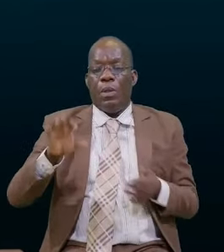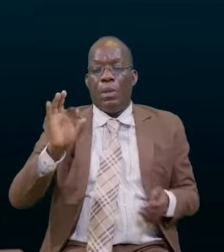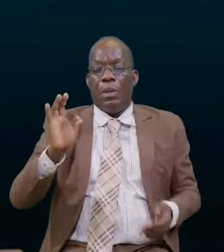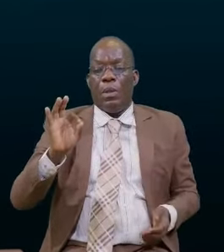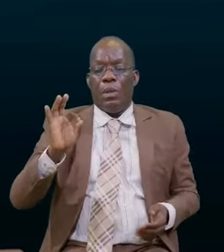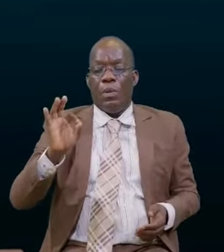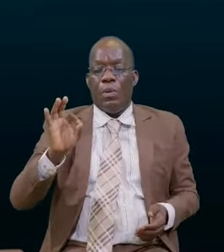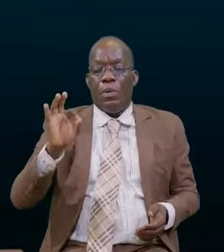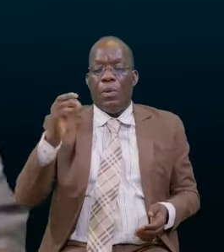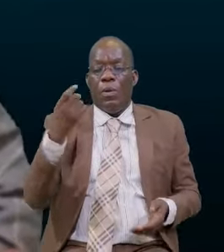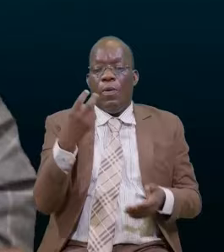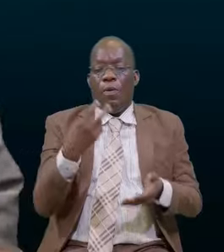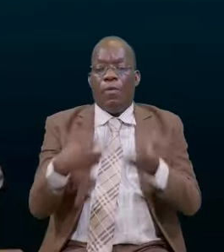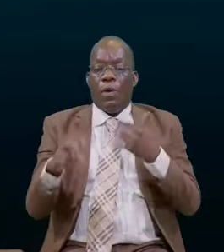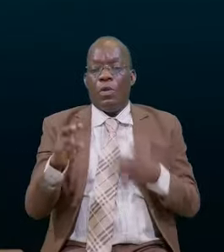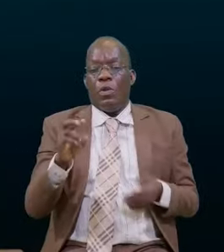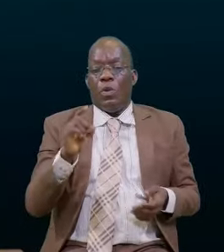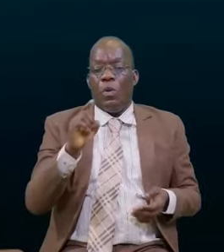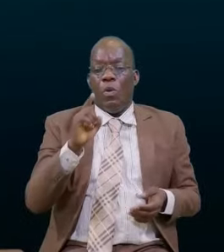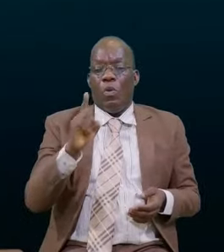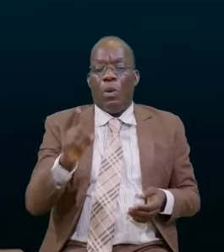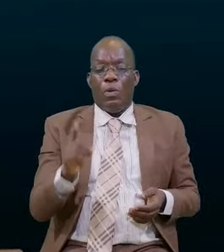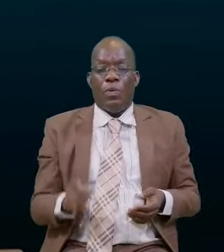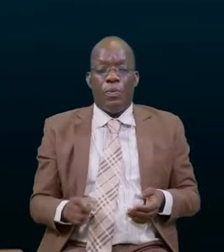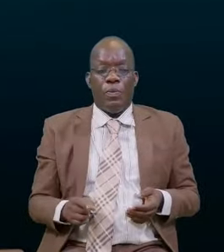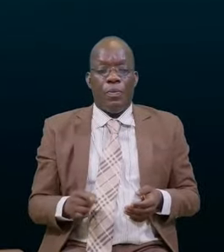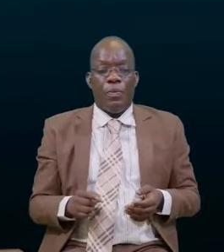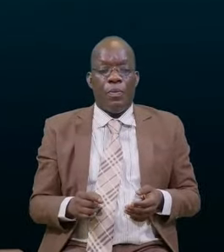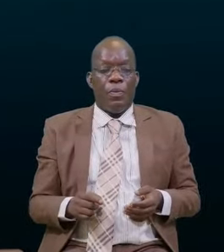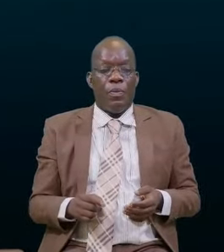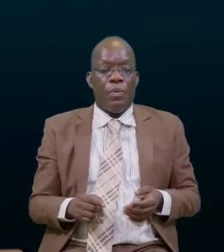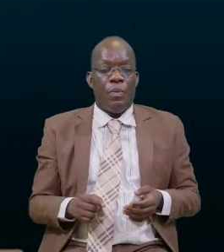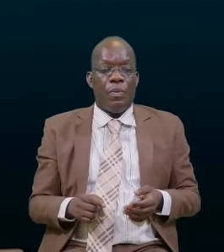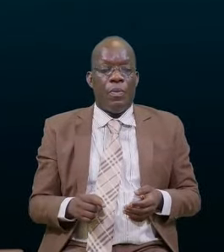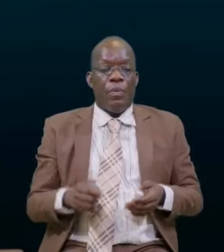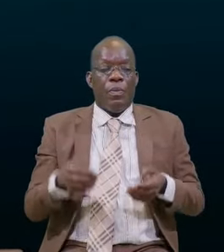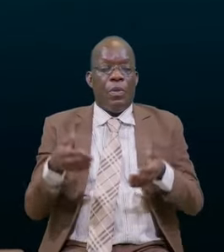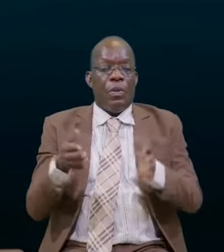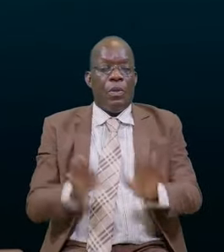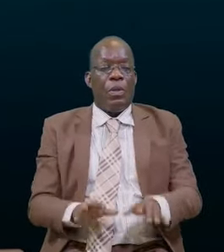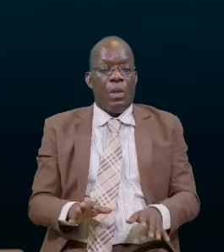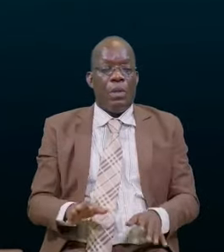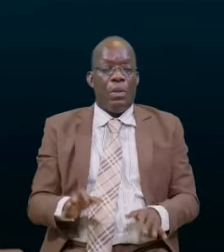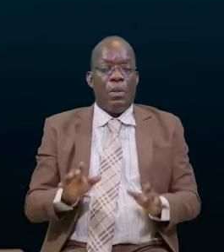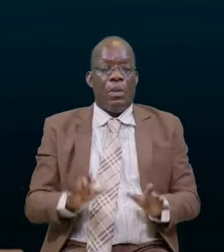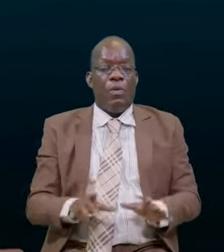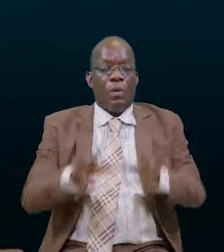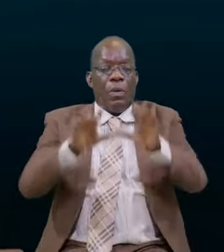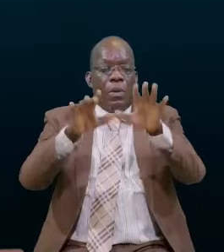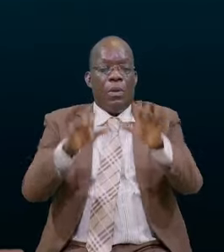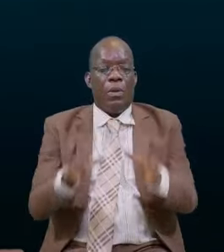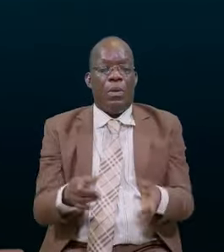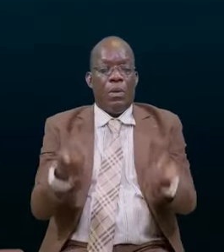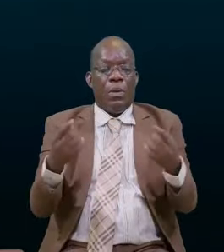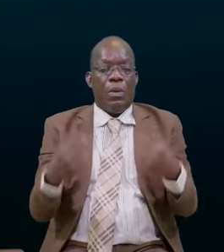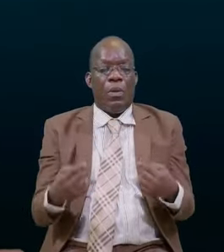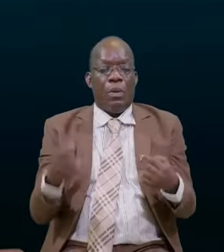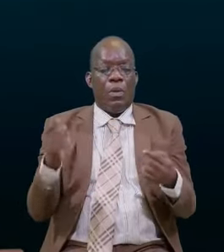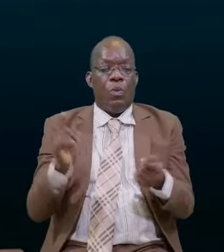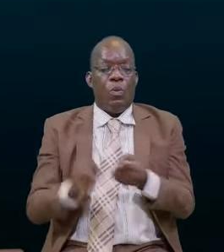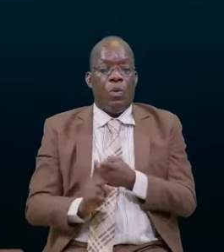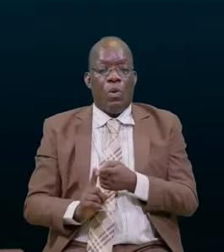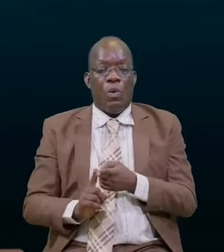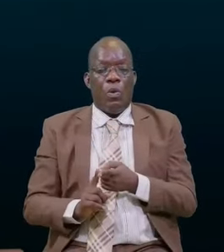one Ecclesiastes 10 verse1 dead flies cause the ointment of Apothecary to send forth a